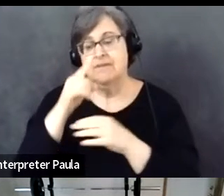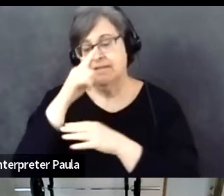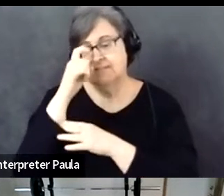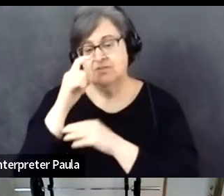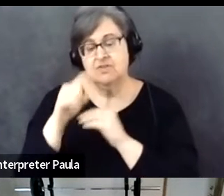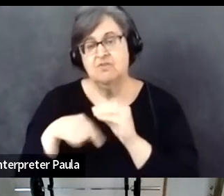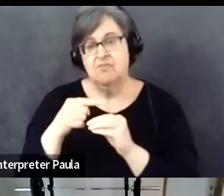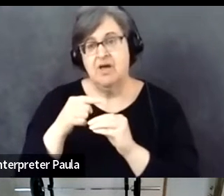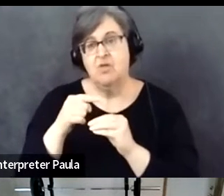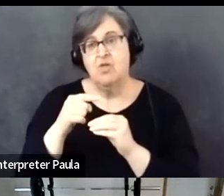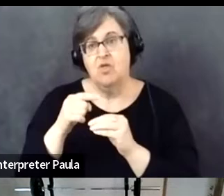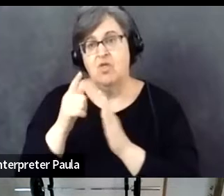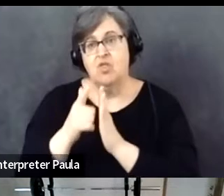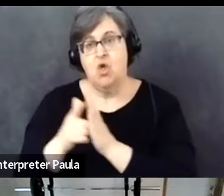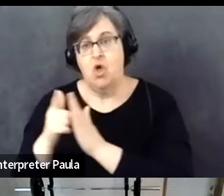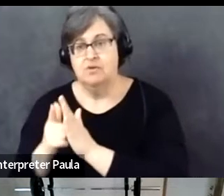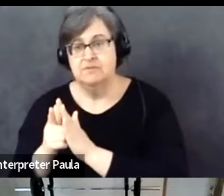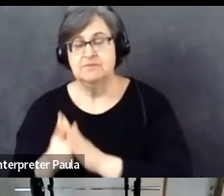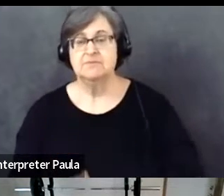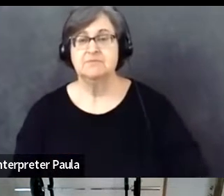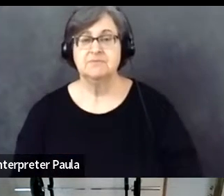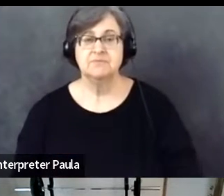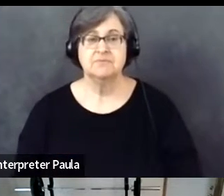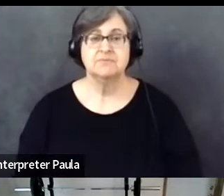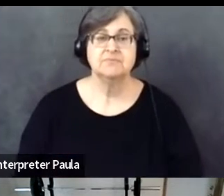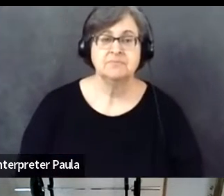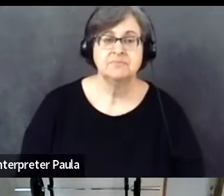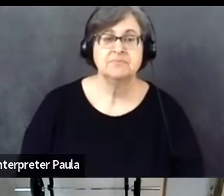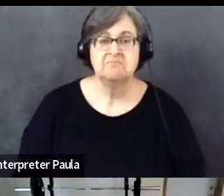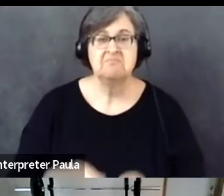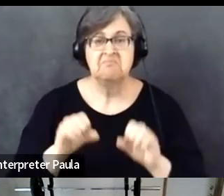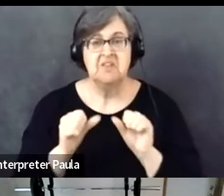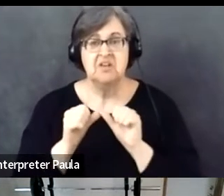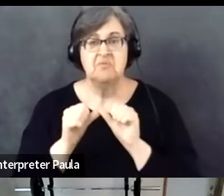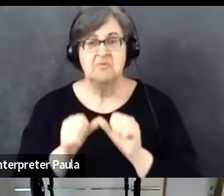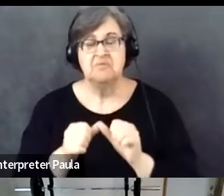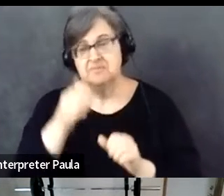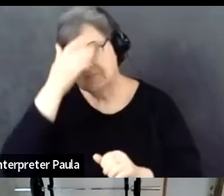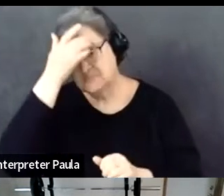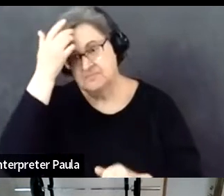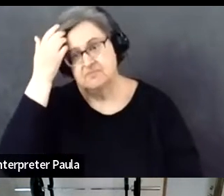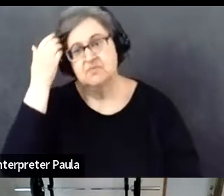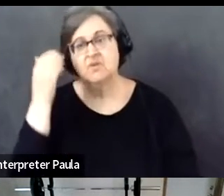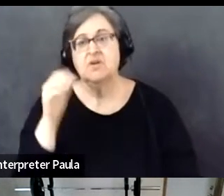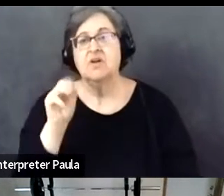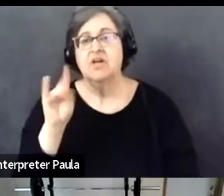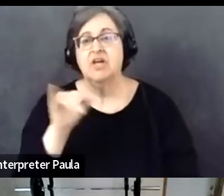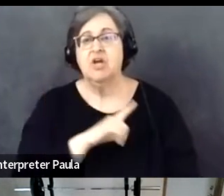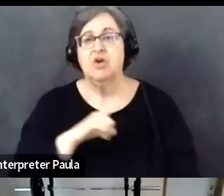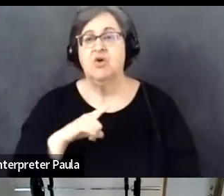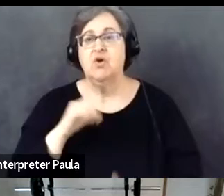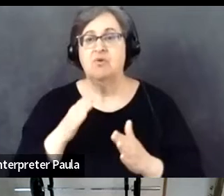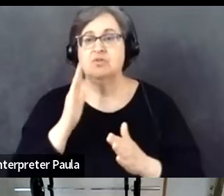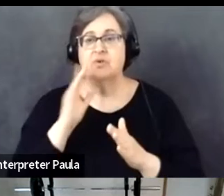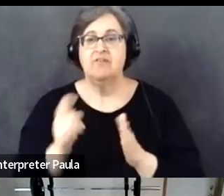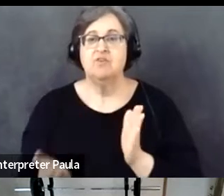to these laws. Just because they didn't make the cut this year doesn't mean they can't be carried forward. So yeah, the legislators will have to refile